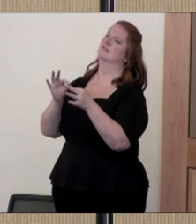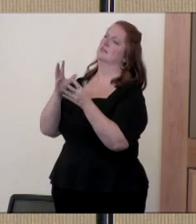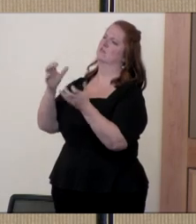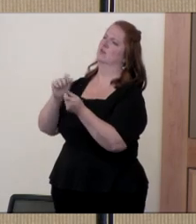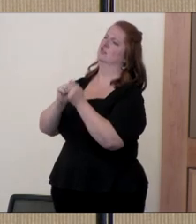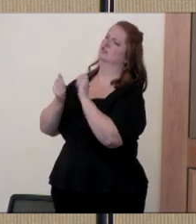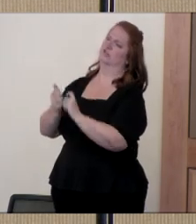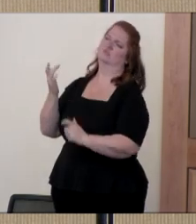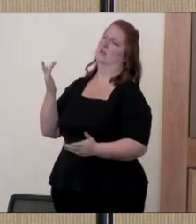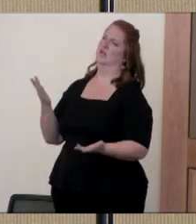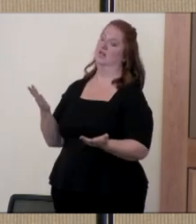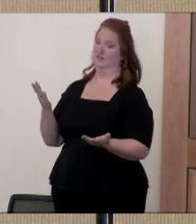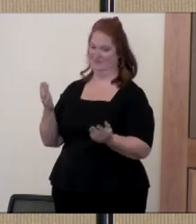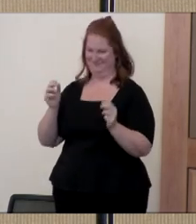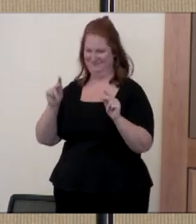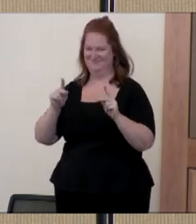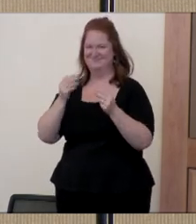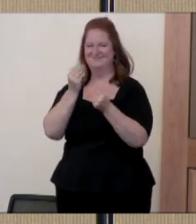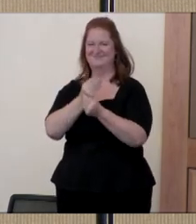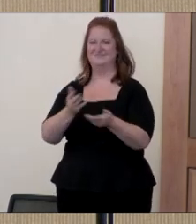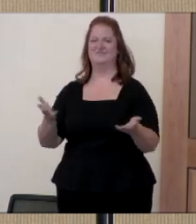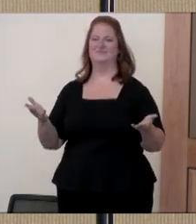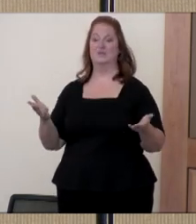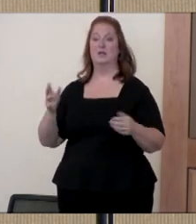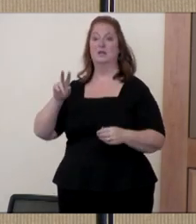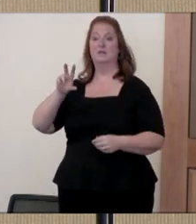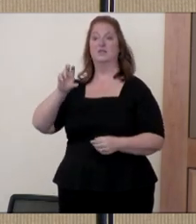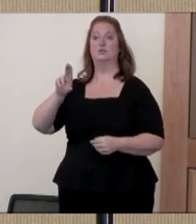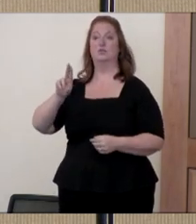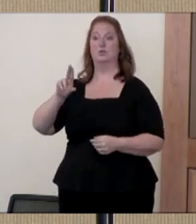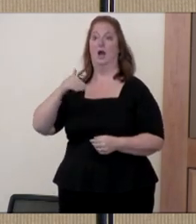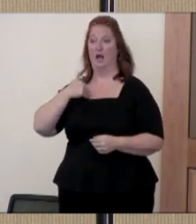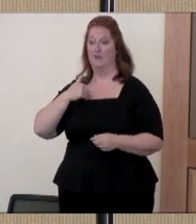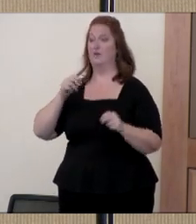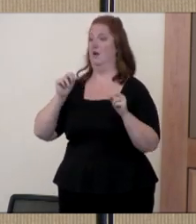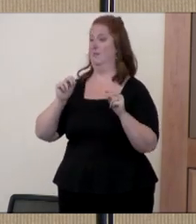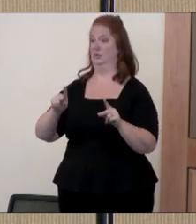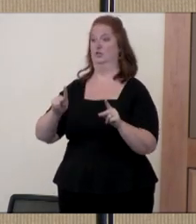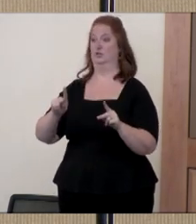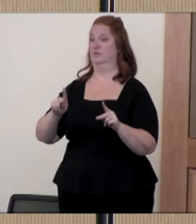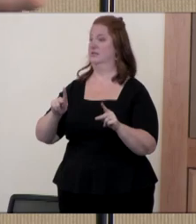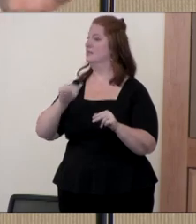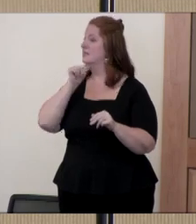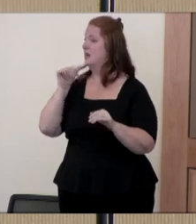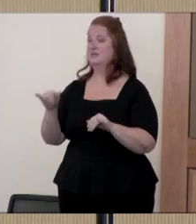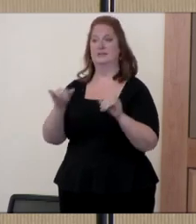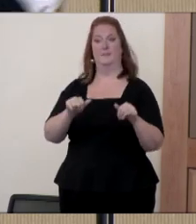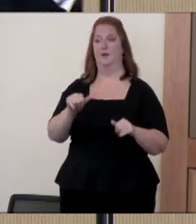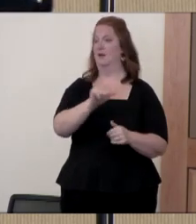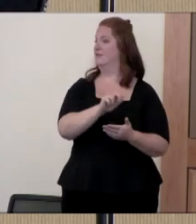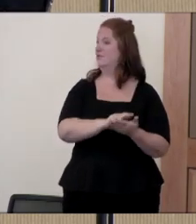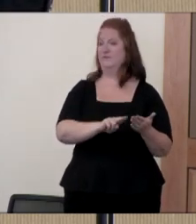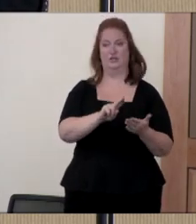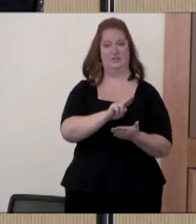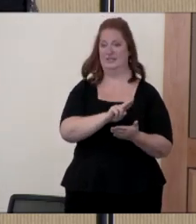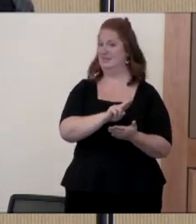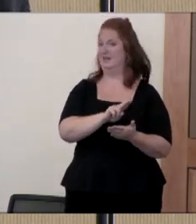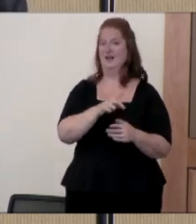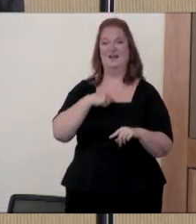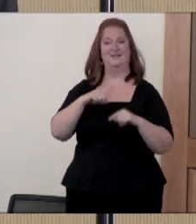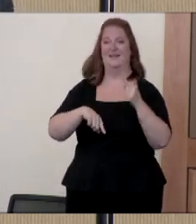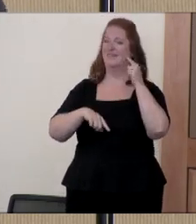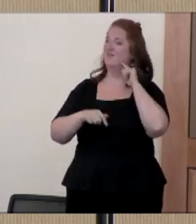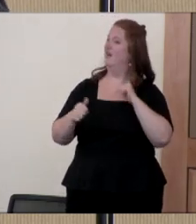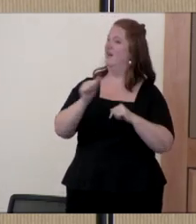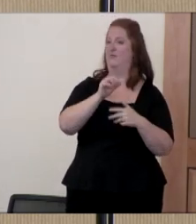I'll tell you why. Because VCU has a chance like no other institution I know, no other university I can think